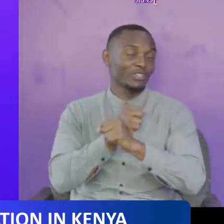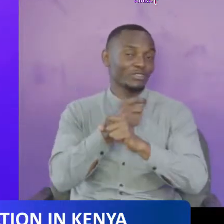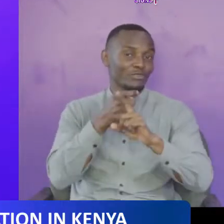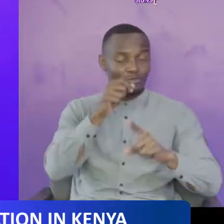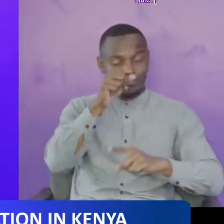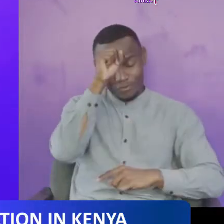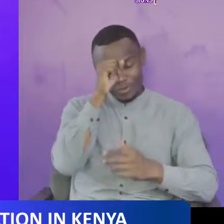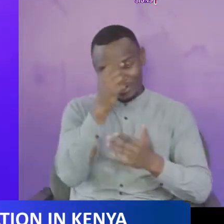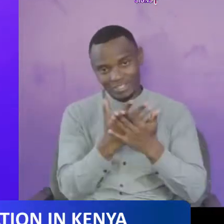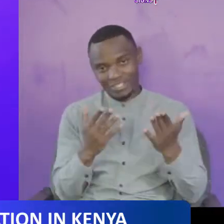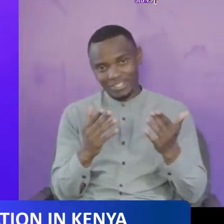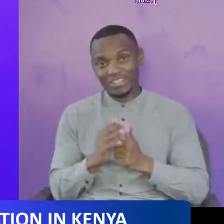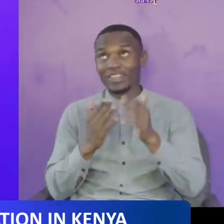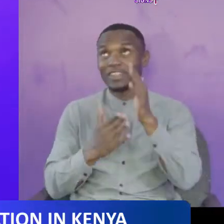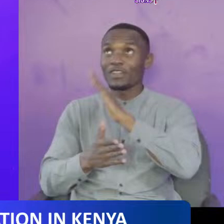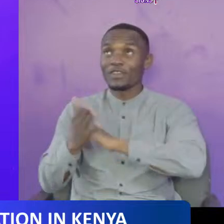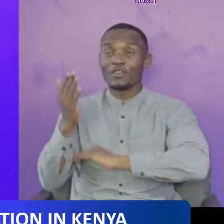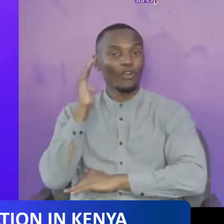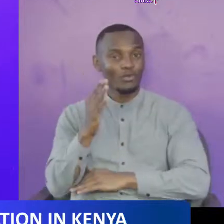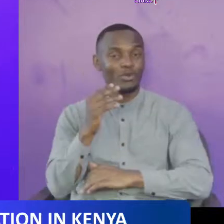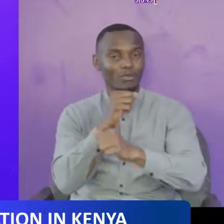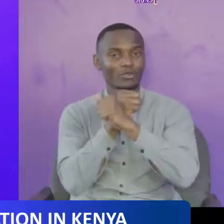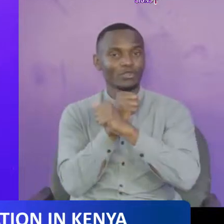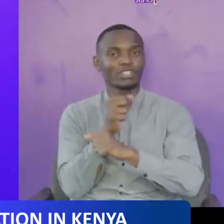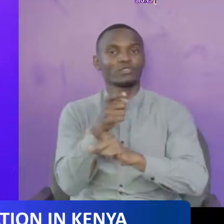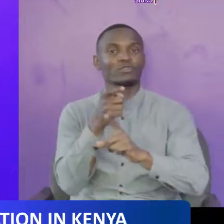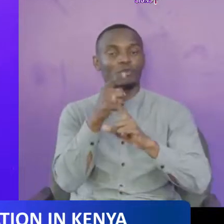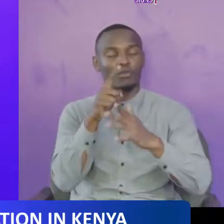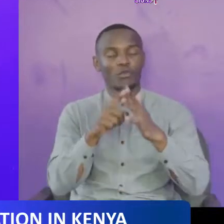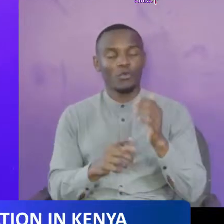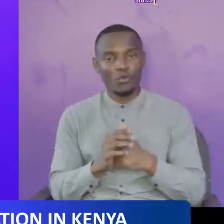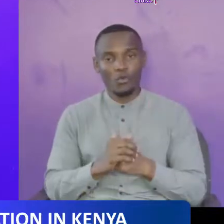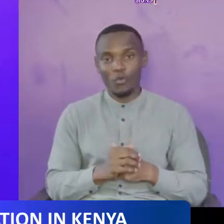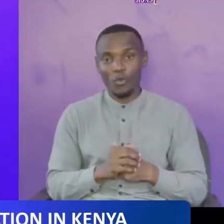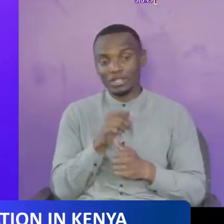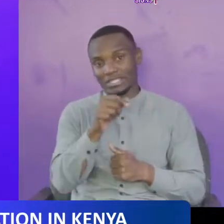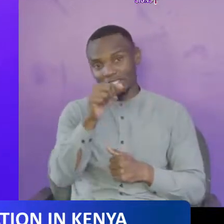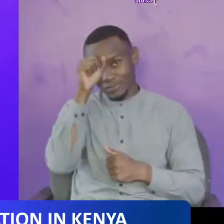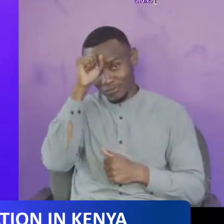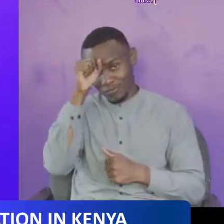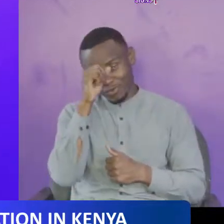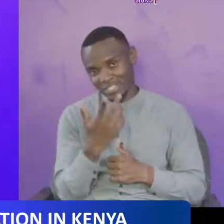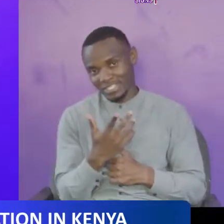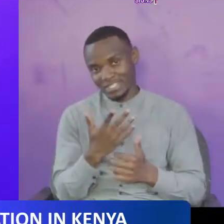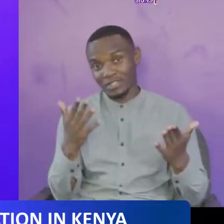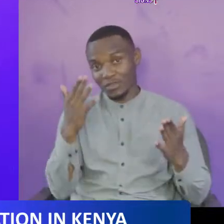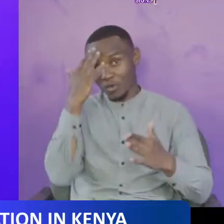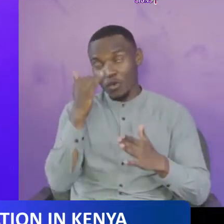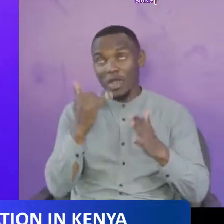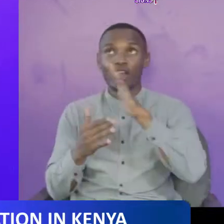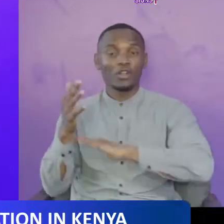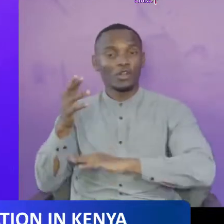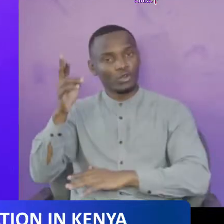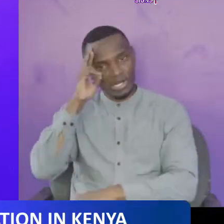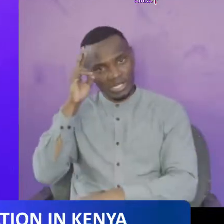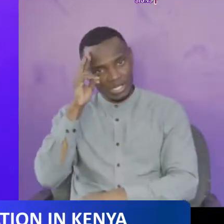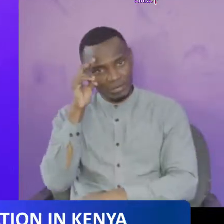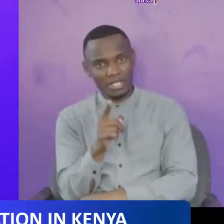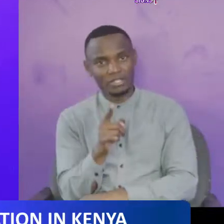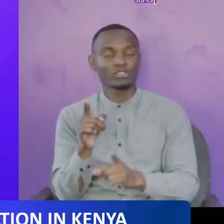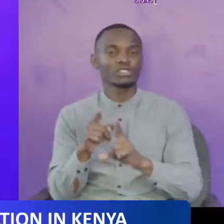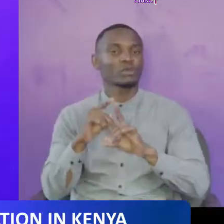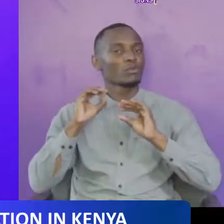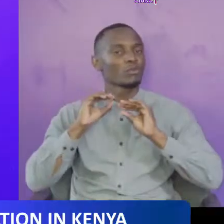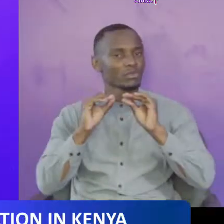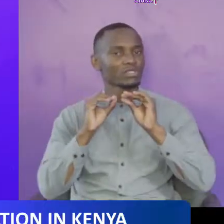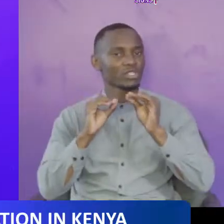God will protect you from foolishness because he will remind you, he will task you, he will teach you. You